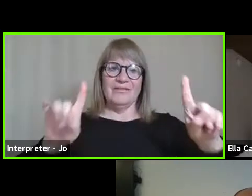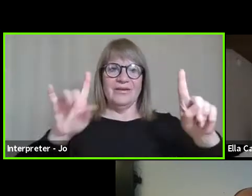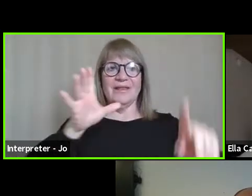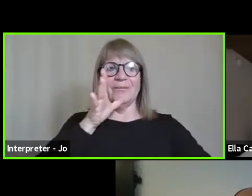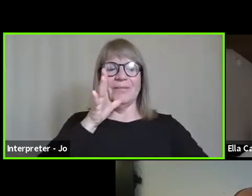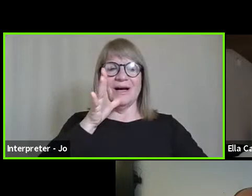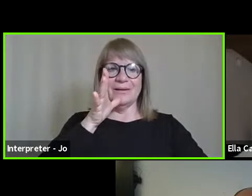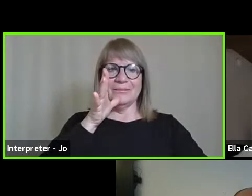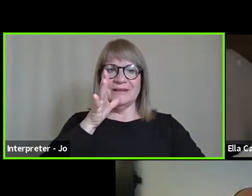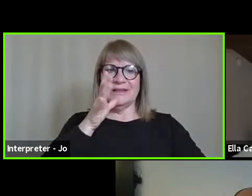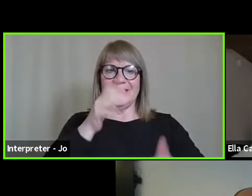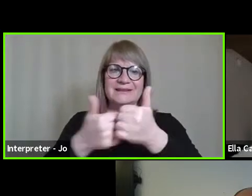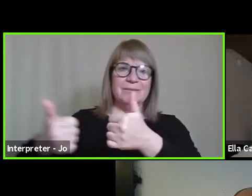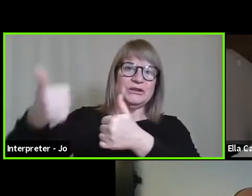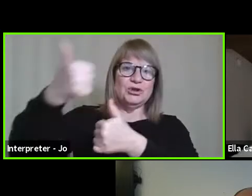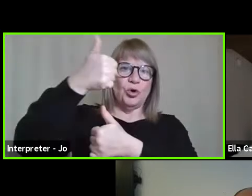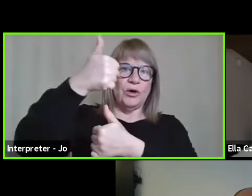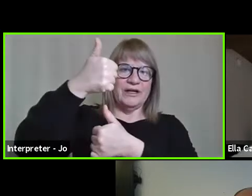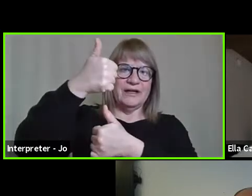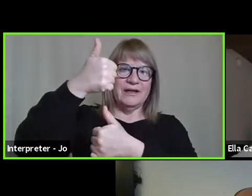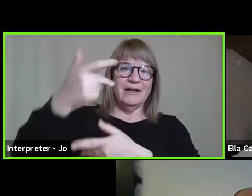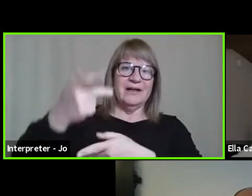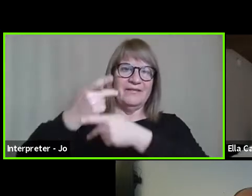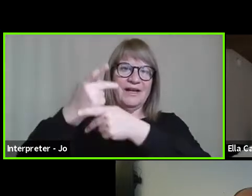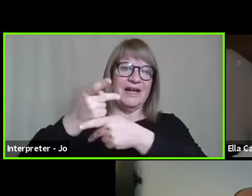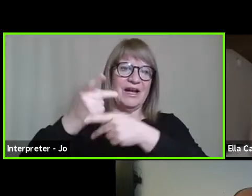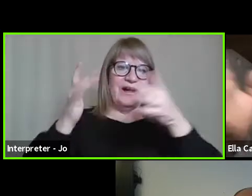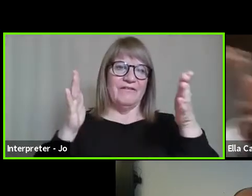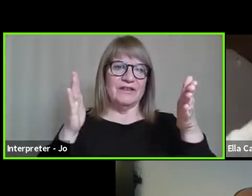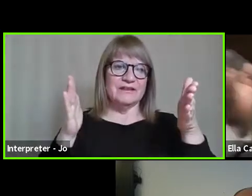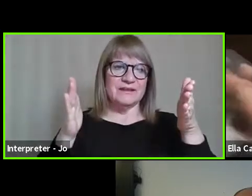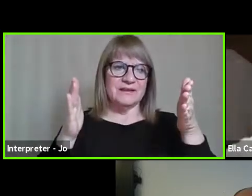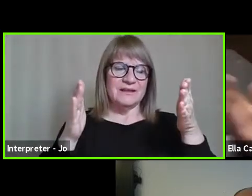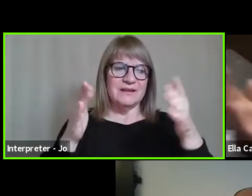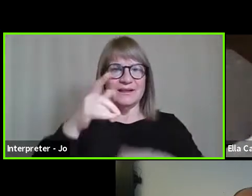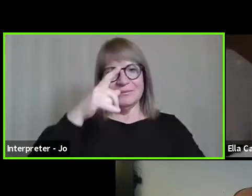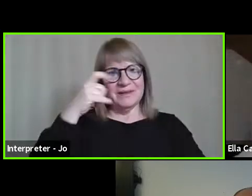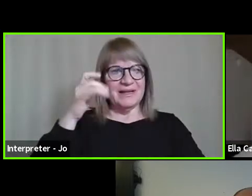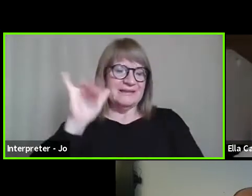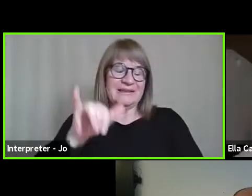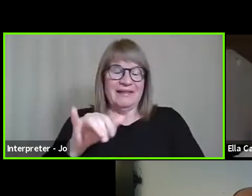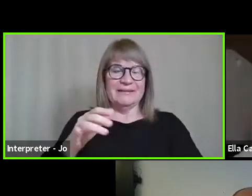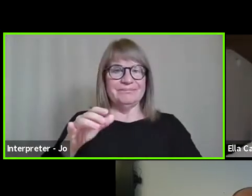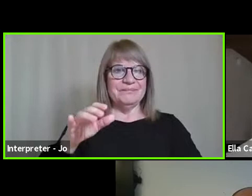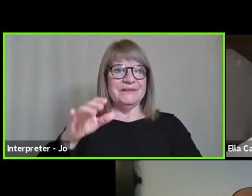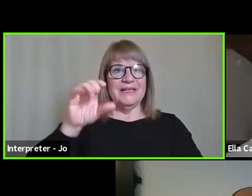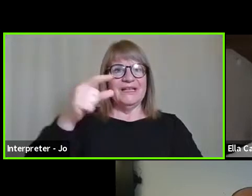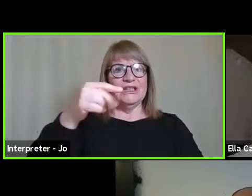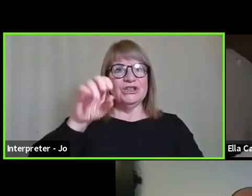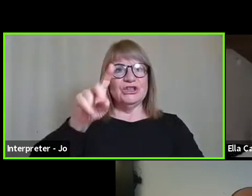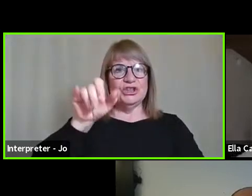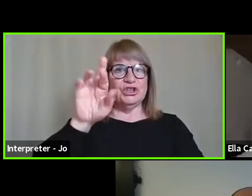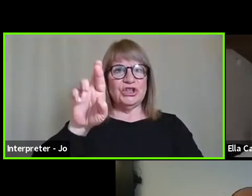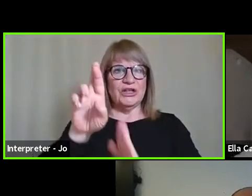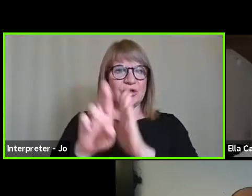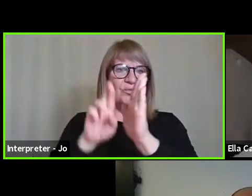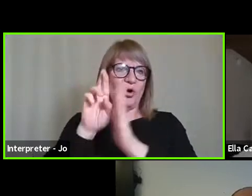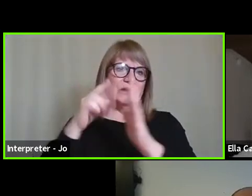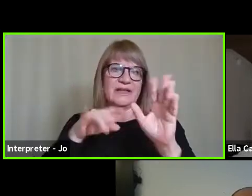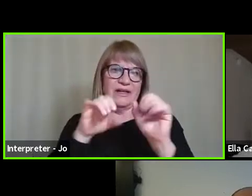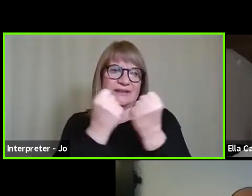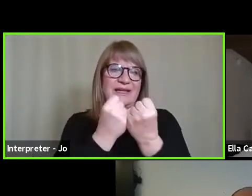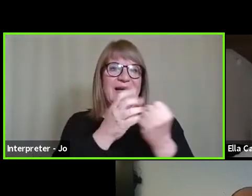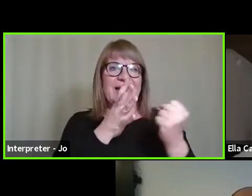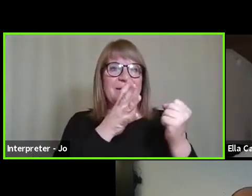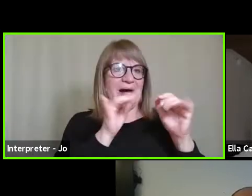up the vast majority of what we see simply because of the sexualized genderized primary caretaker wall in our society